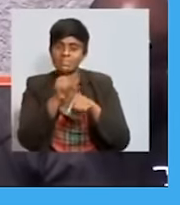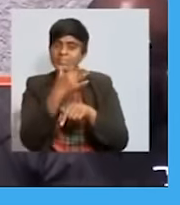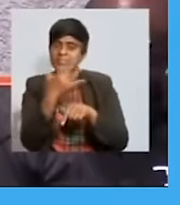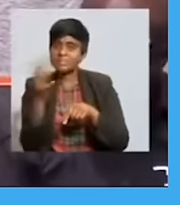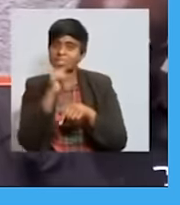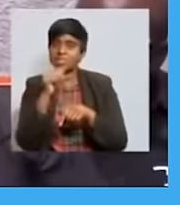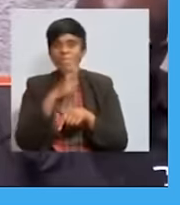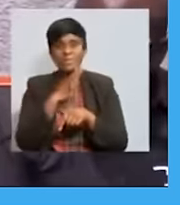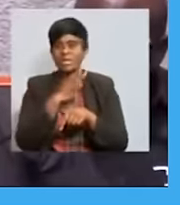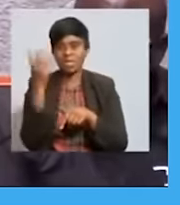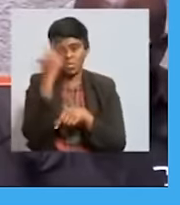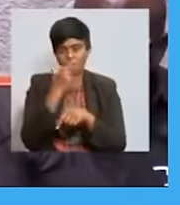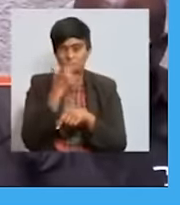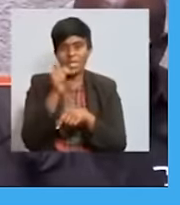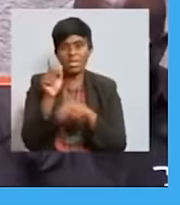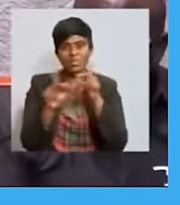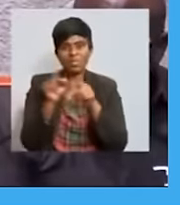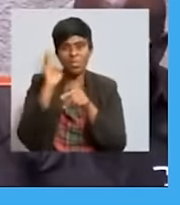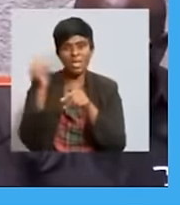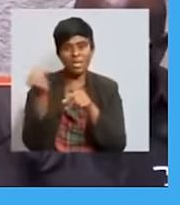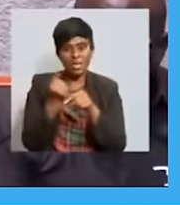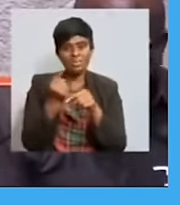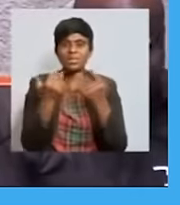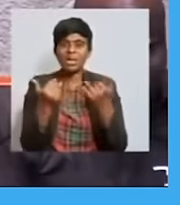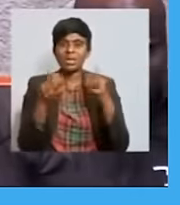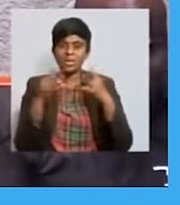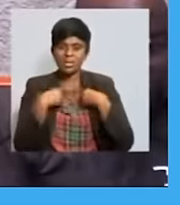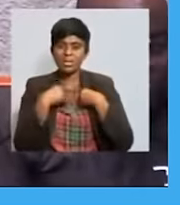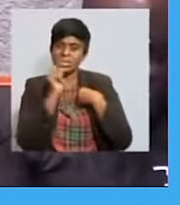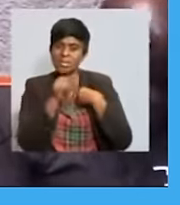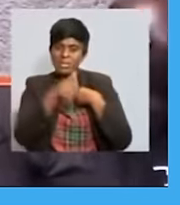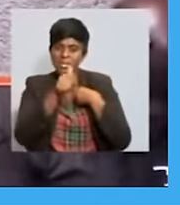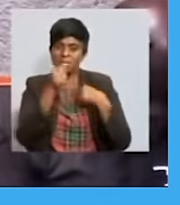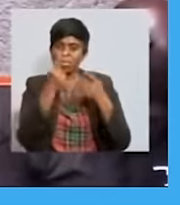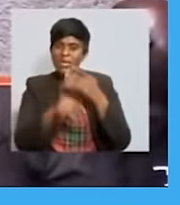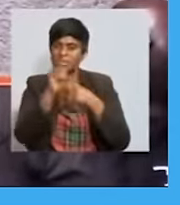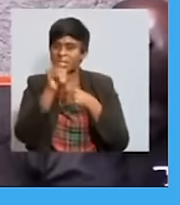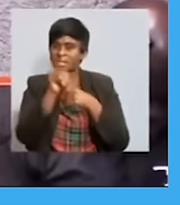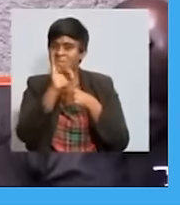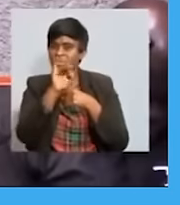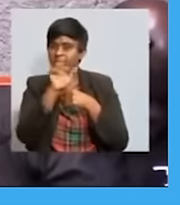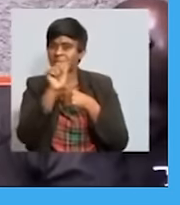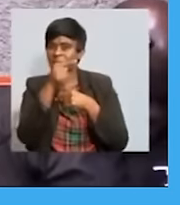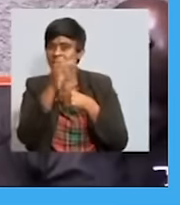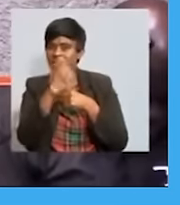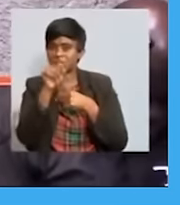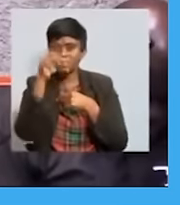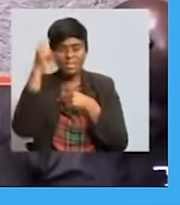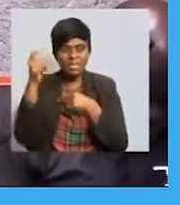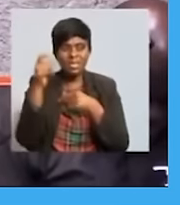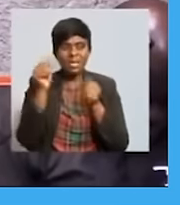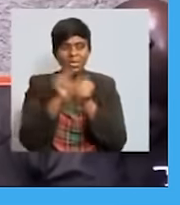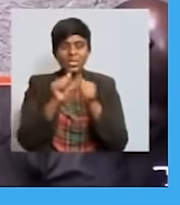are not the way you used to be? When are people going to come to terms that the mirage, the dream, the